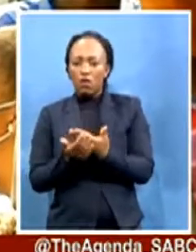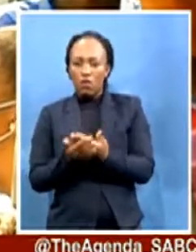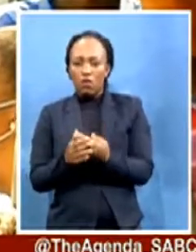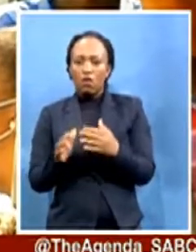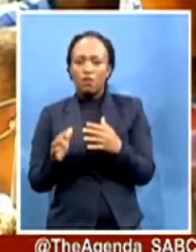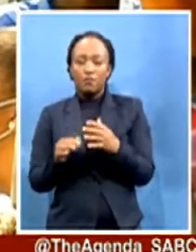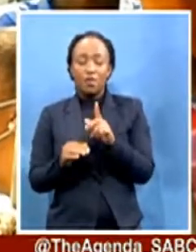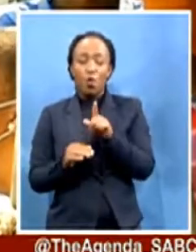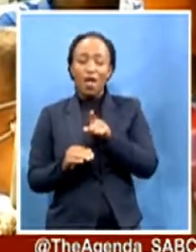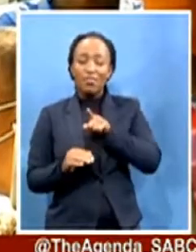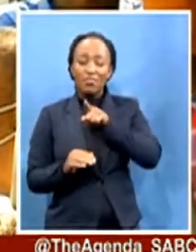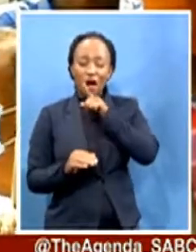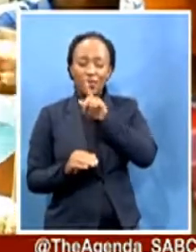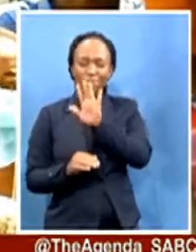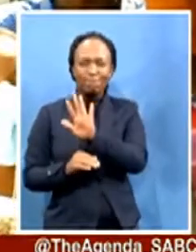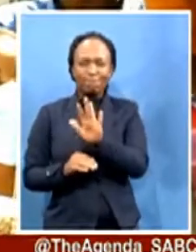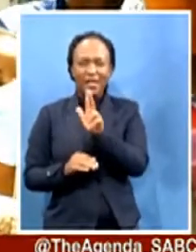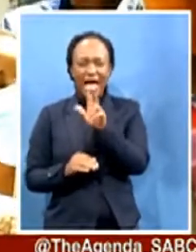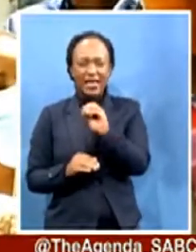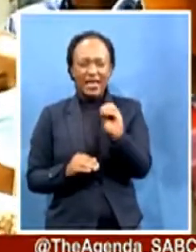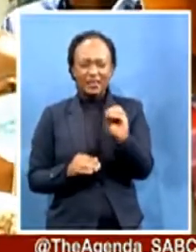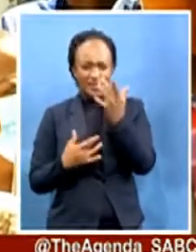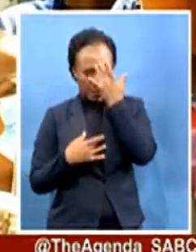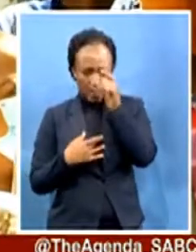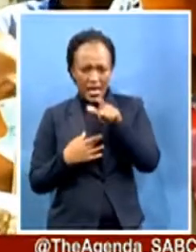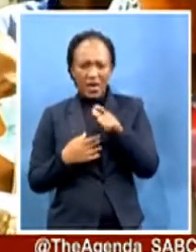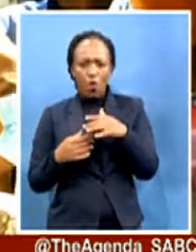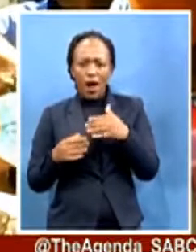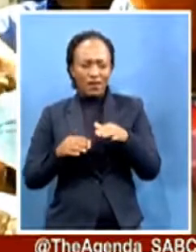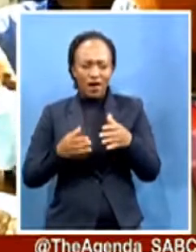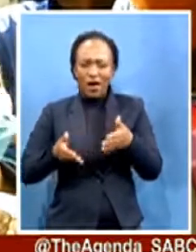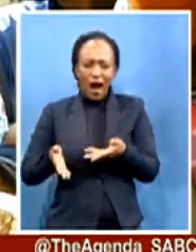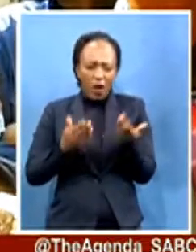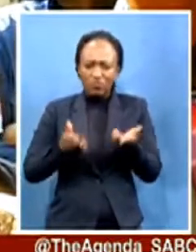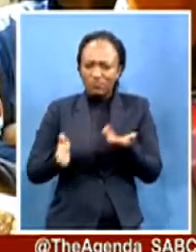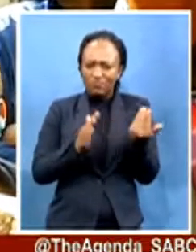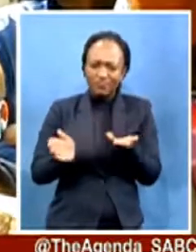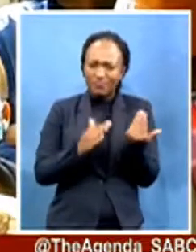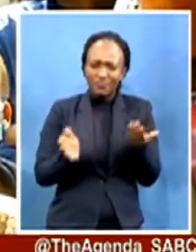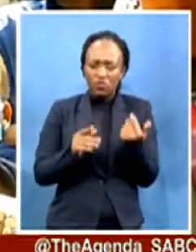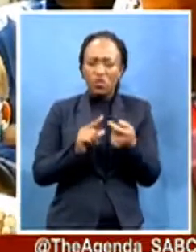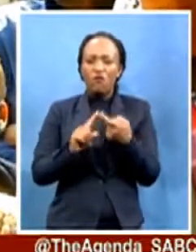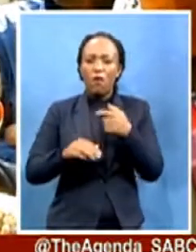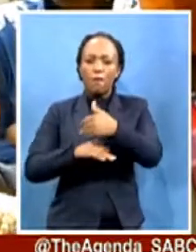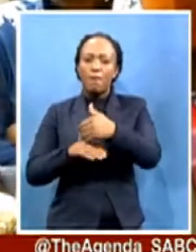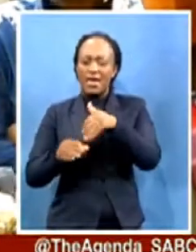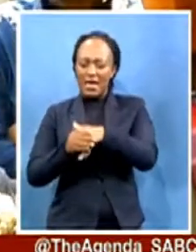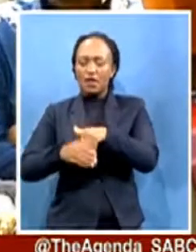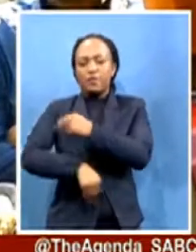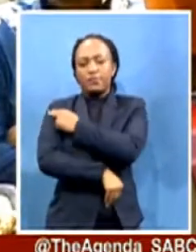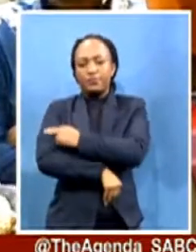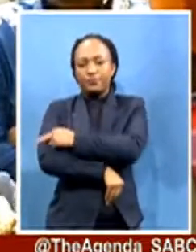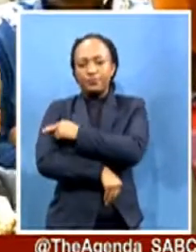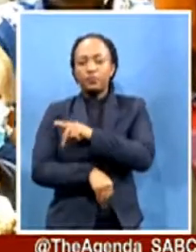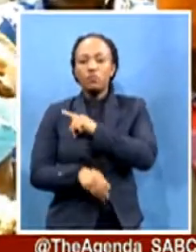patients that they had to take out of the hospital. Now the problem with the fire is that the fire rages fast,